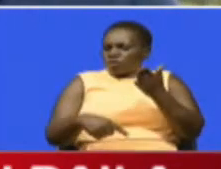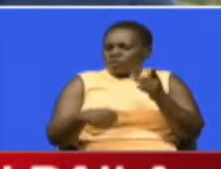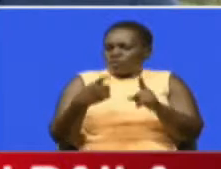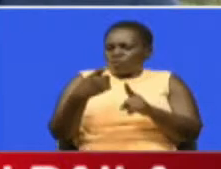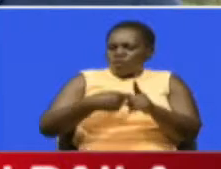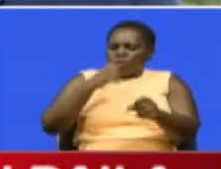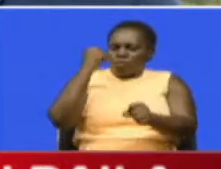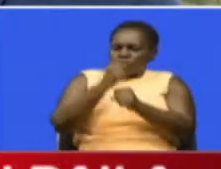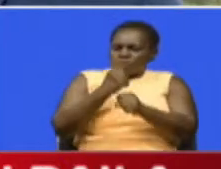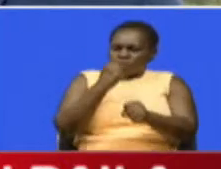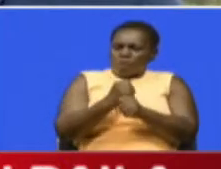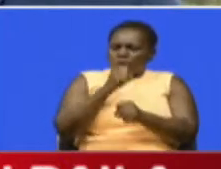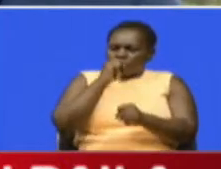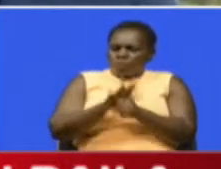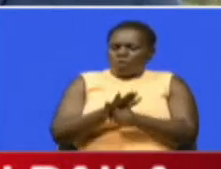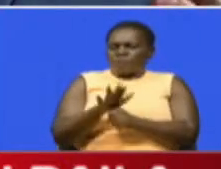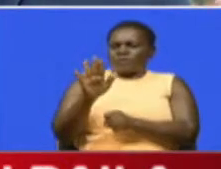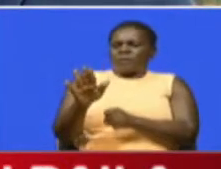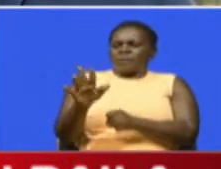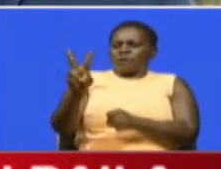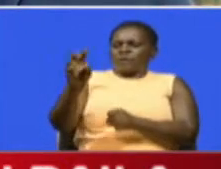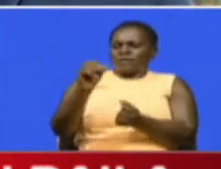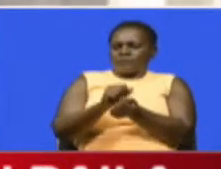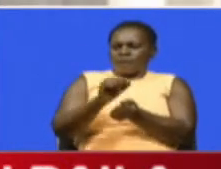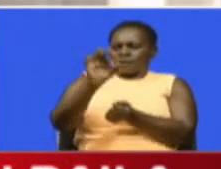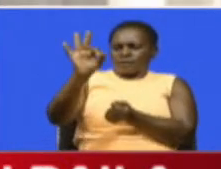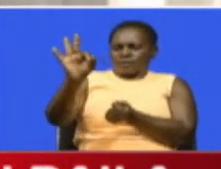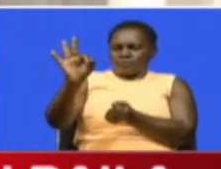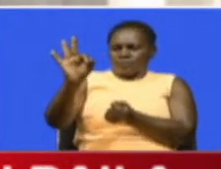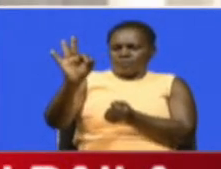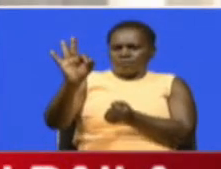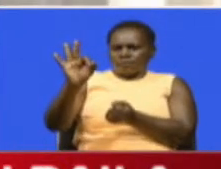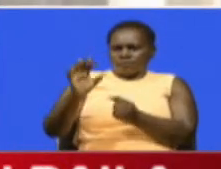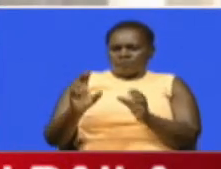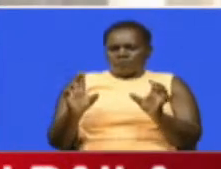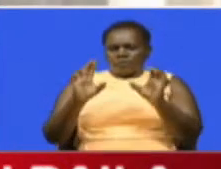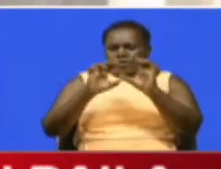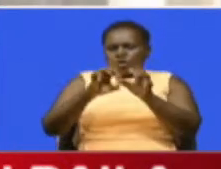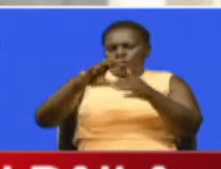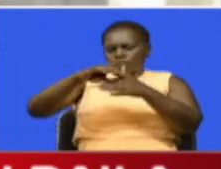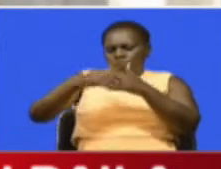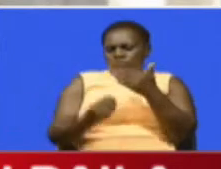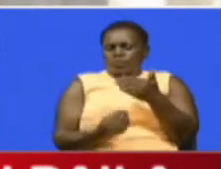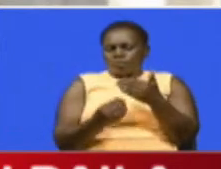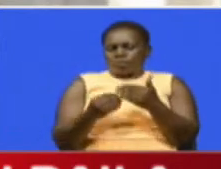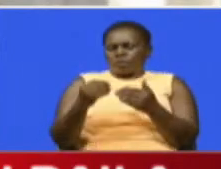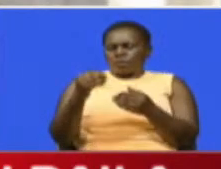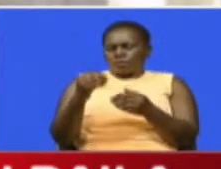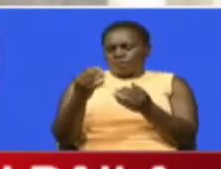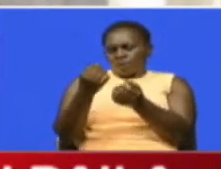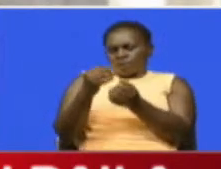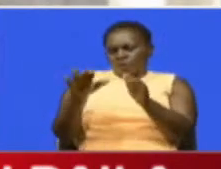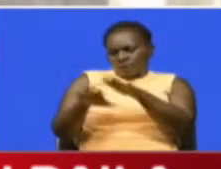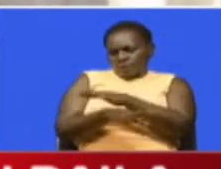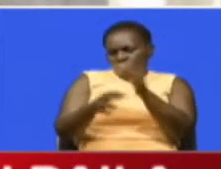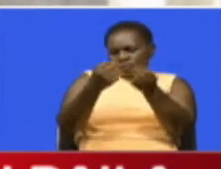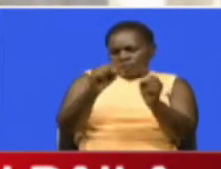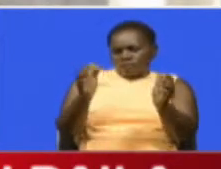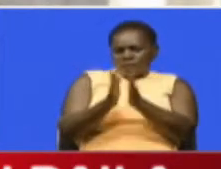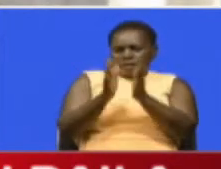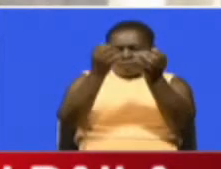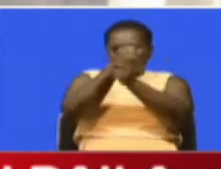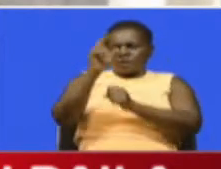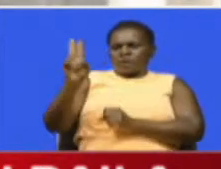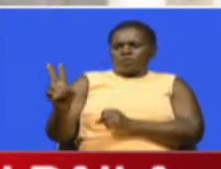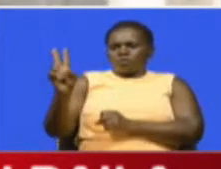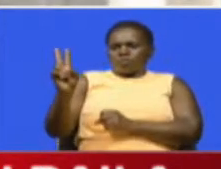delivering into your promises of 2013? Yeah. And this was a joint ticket between the Deputy President and President Uhuru